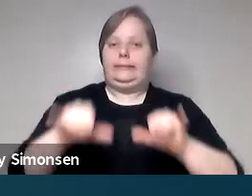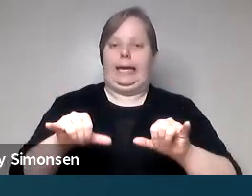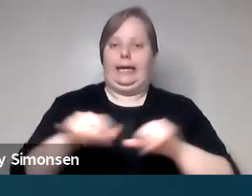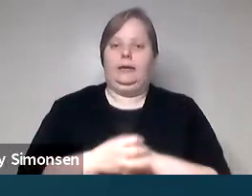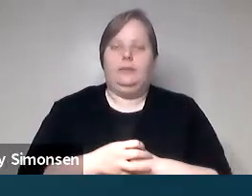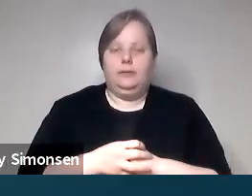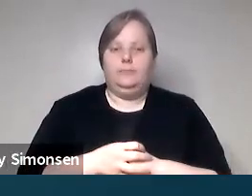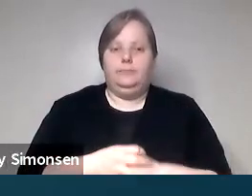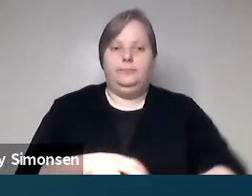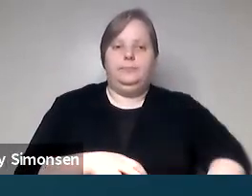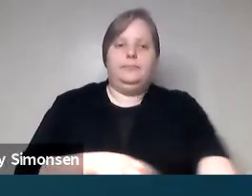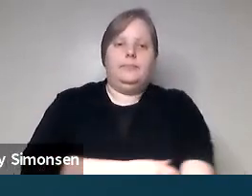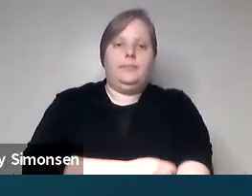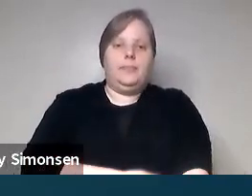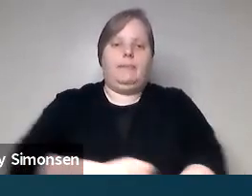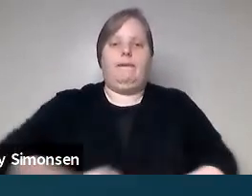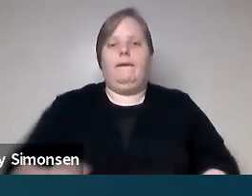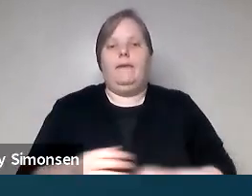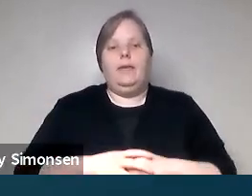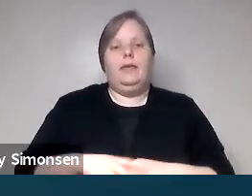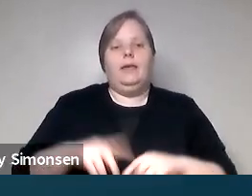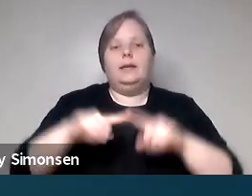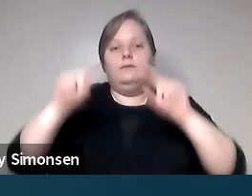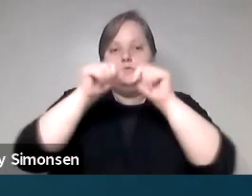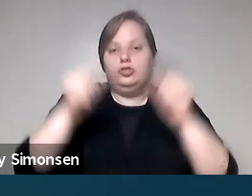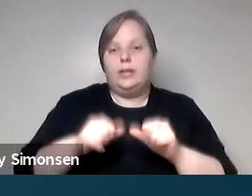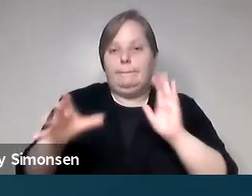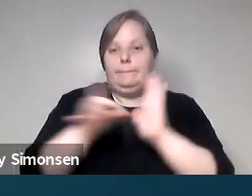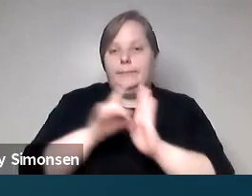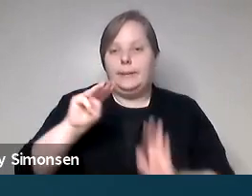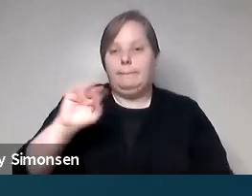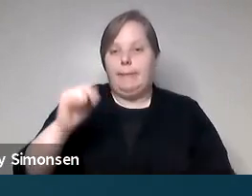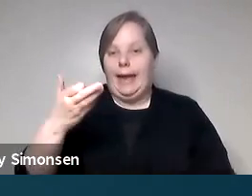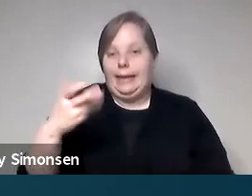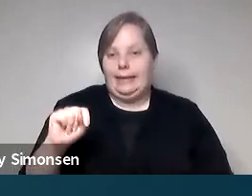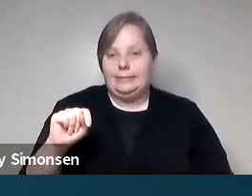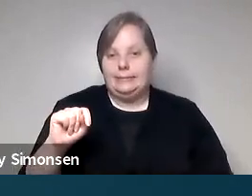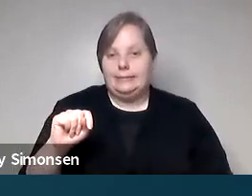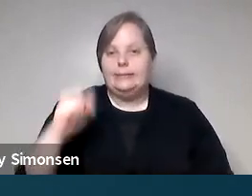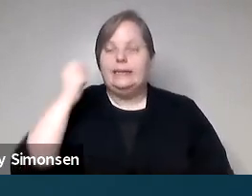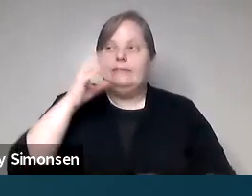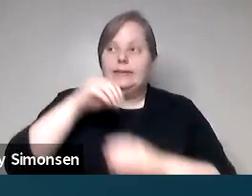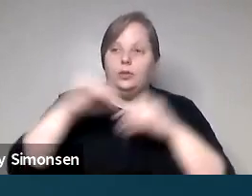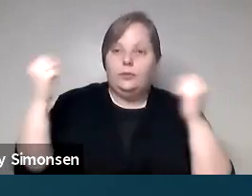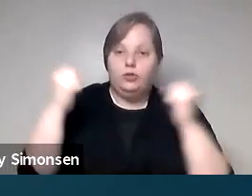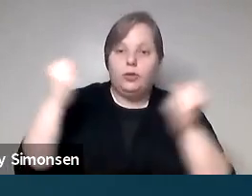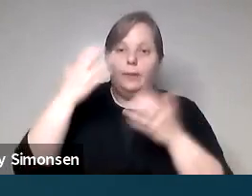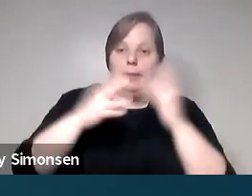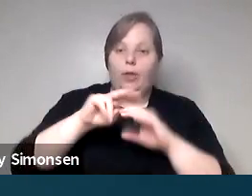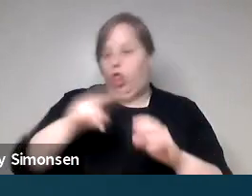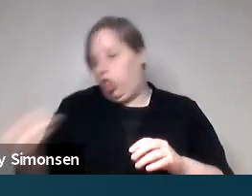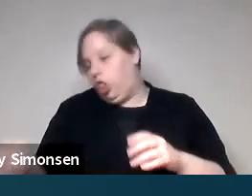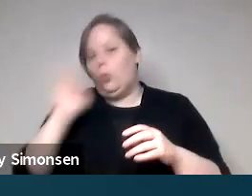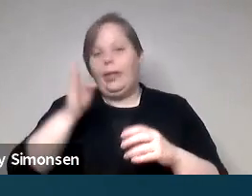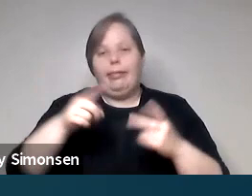shaped magnet, if it's on a product in your refrigerator, it might get knocked off. You don't see